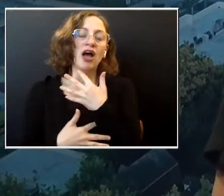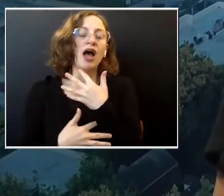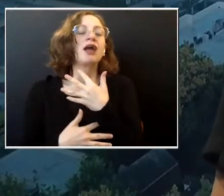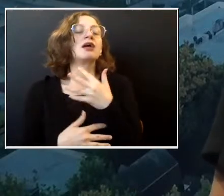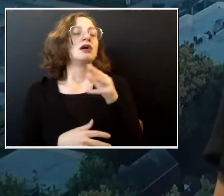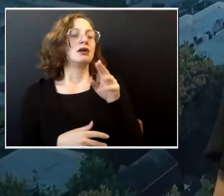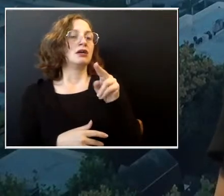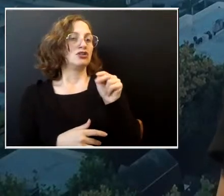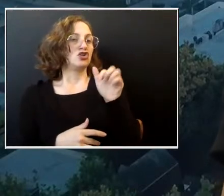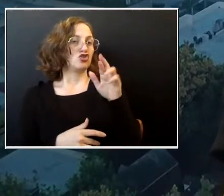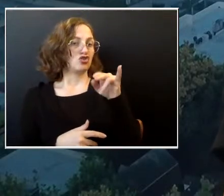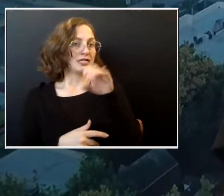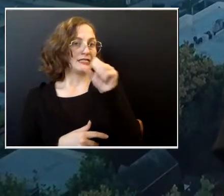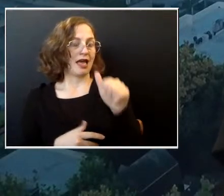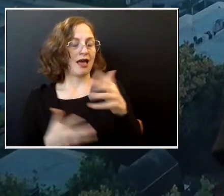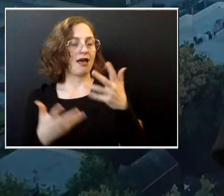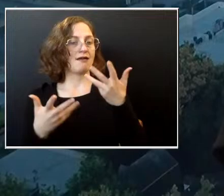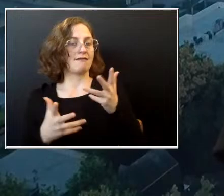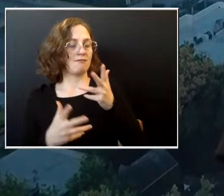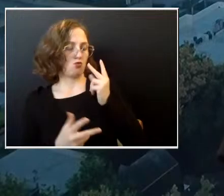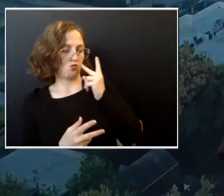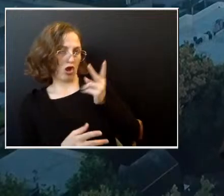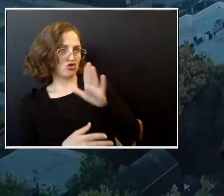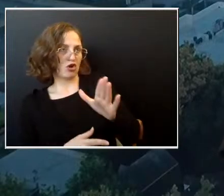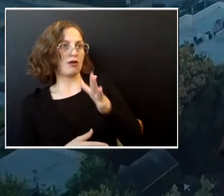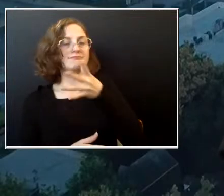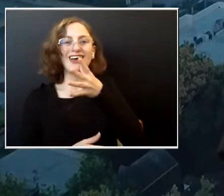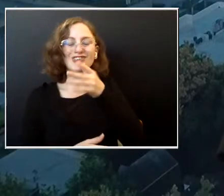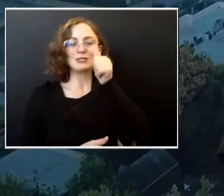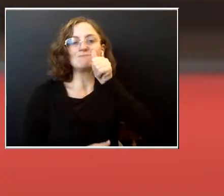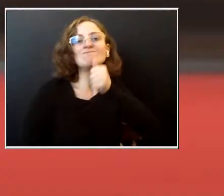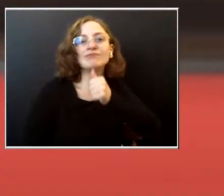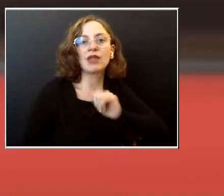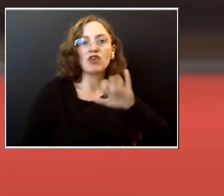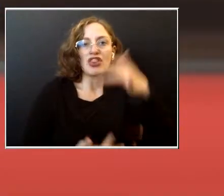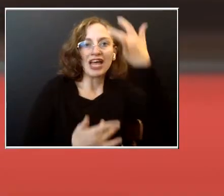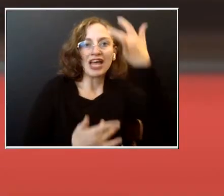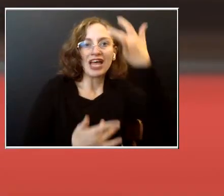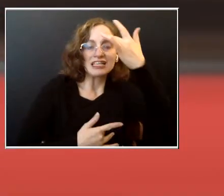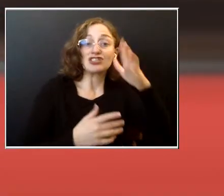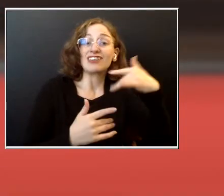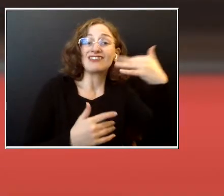Elrod feared the same fate and stopped thinking of a future until now.